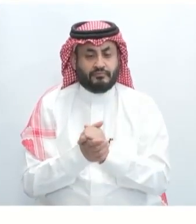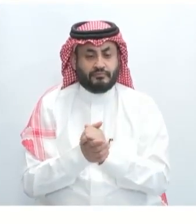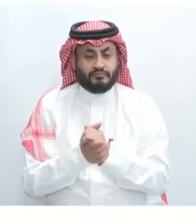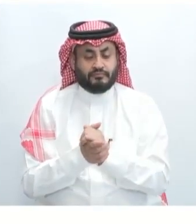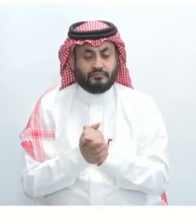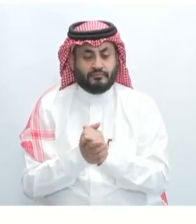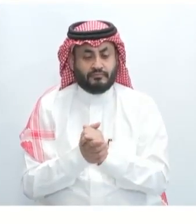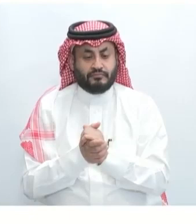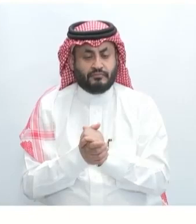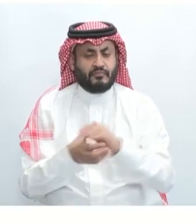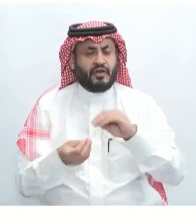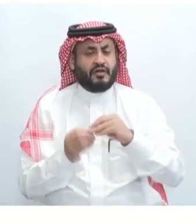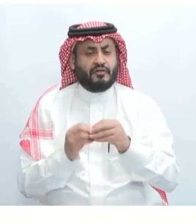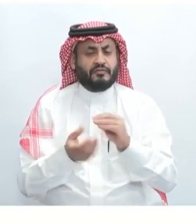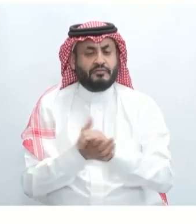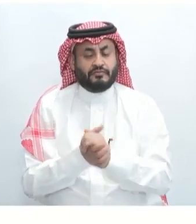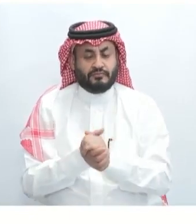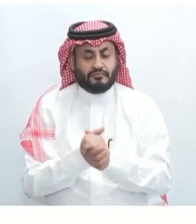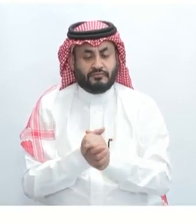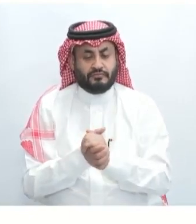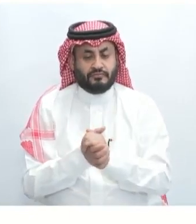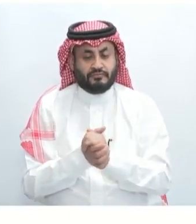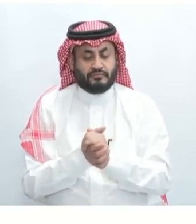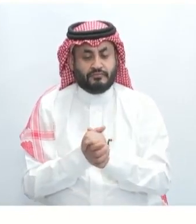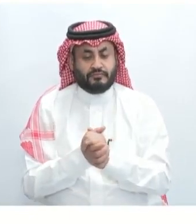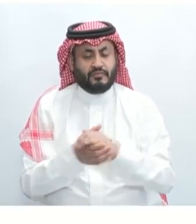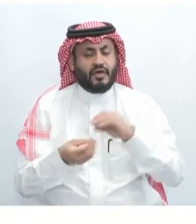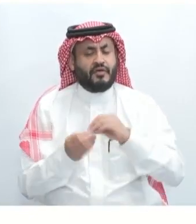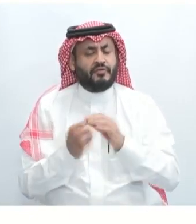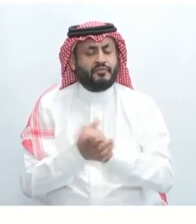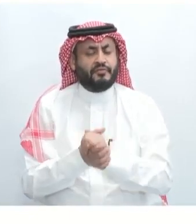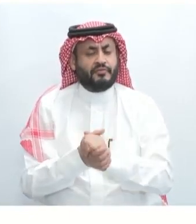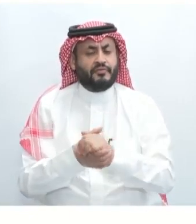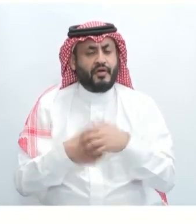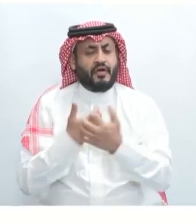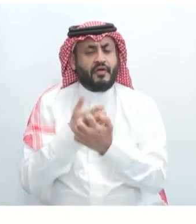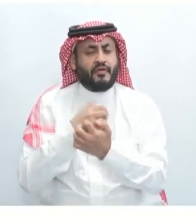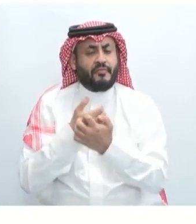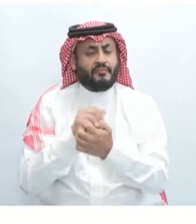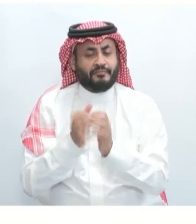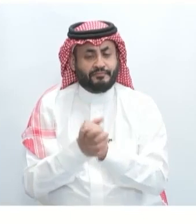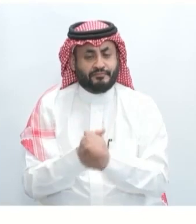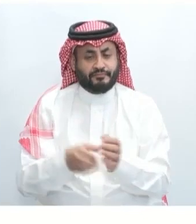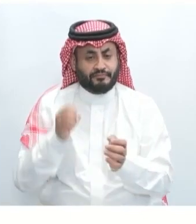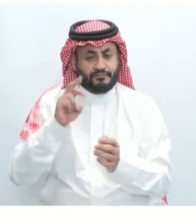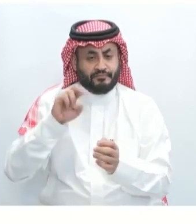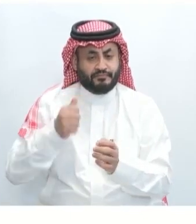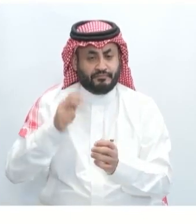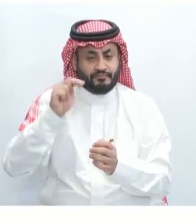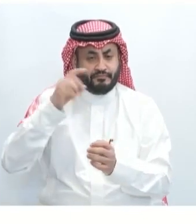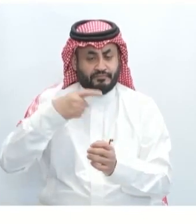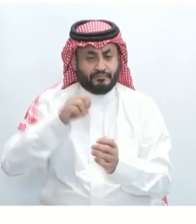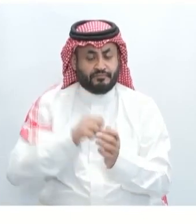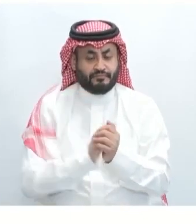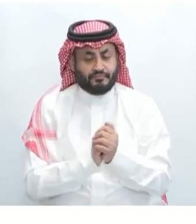now, what is the color? Yes. Excellent. So, orange. So, we have